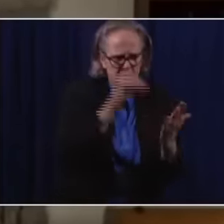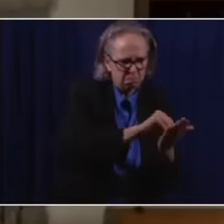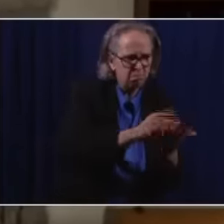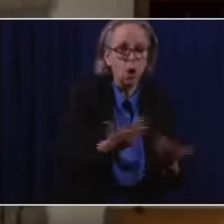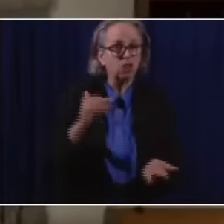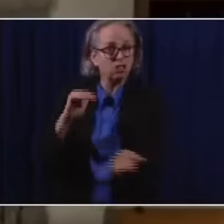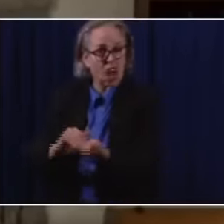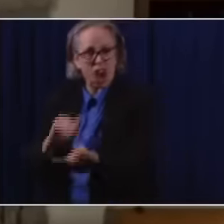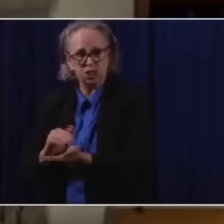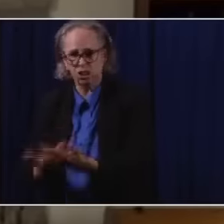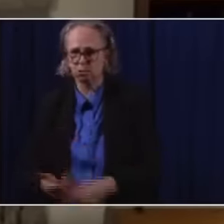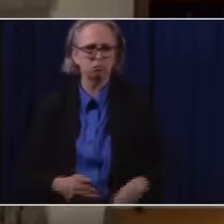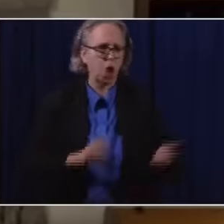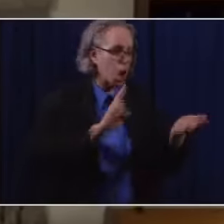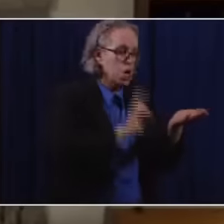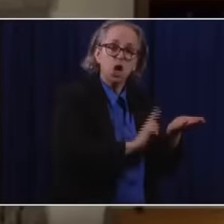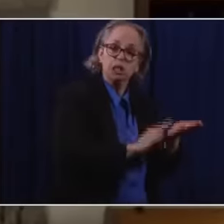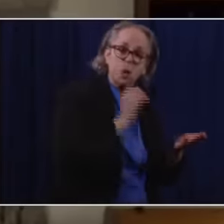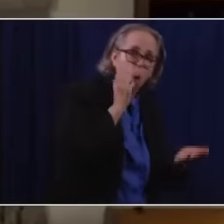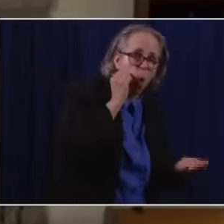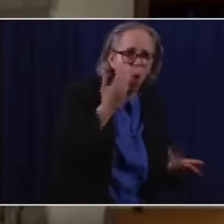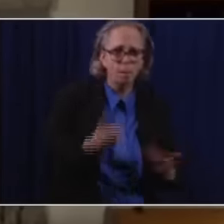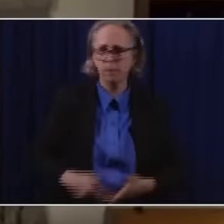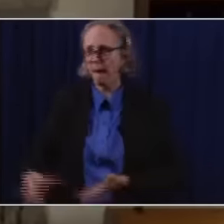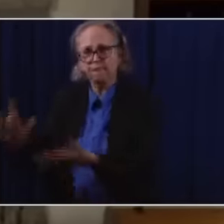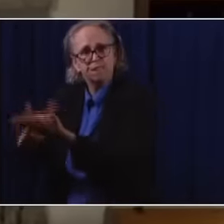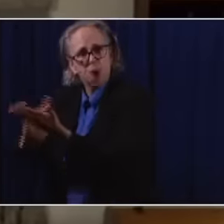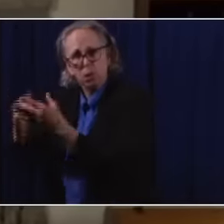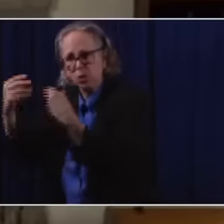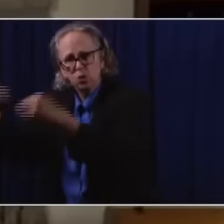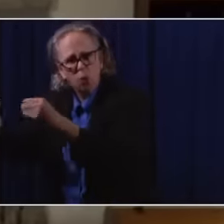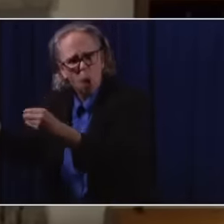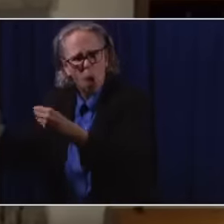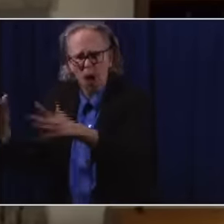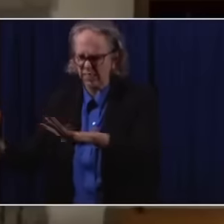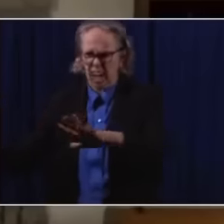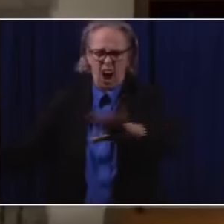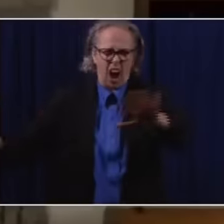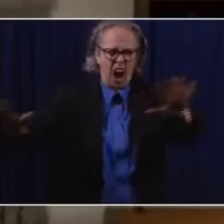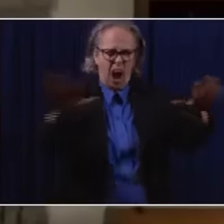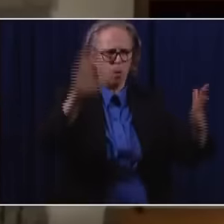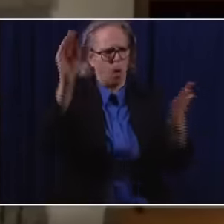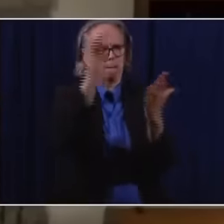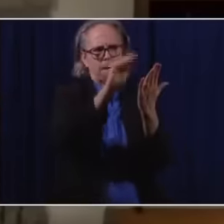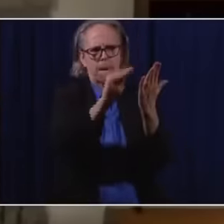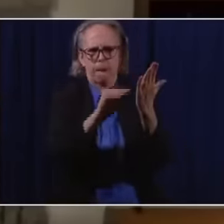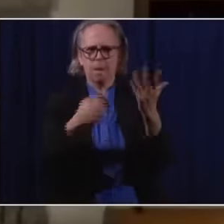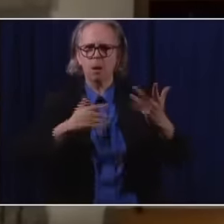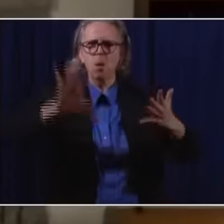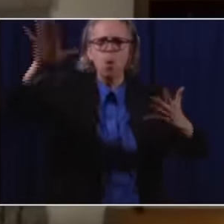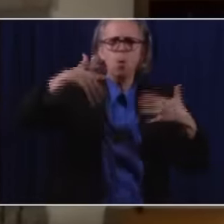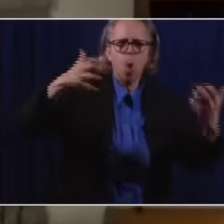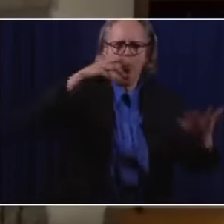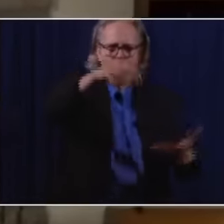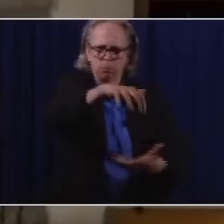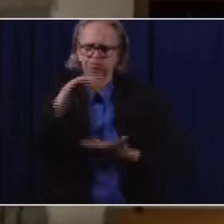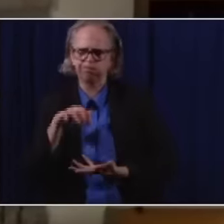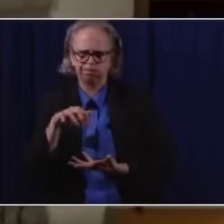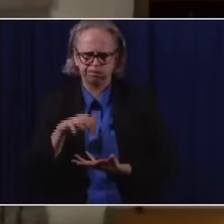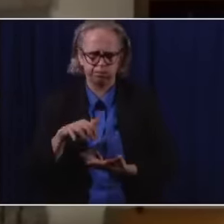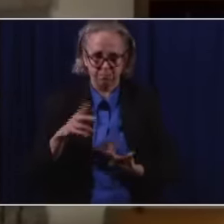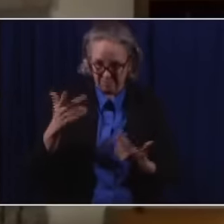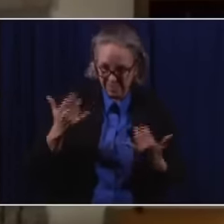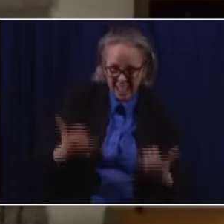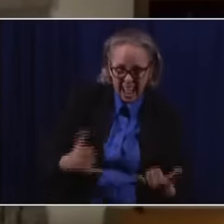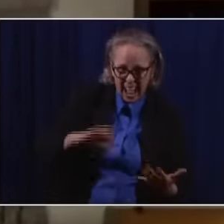we would anticipate would be directly involved in the distribution and the giving of shots when the vaccine is available. They should